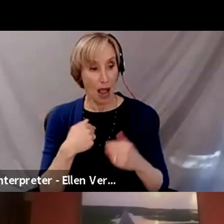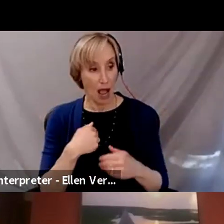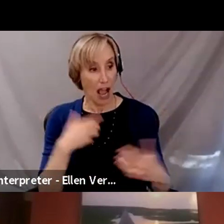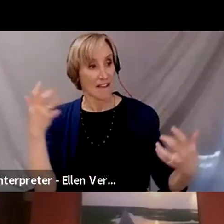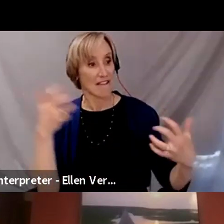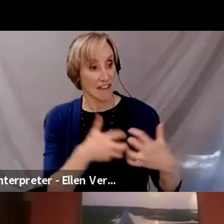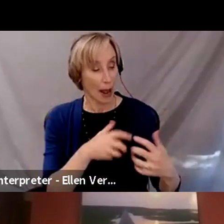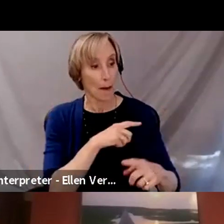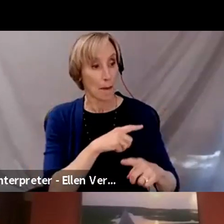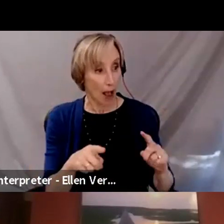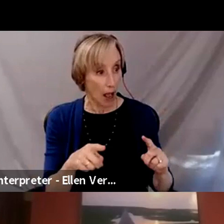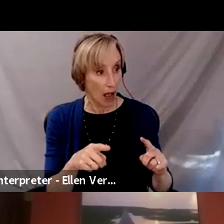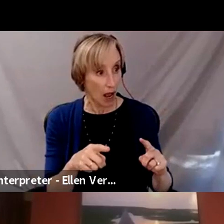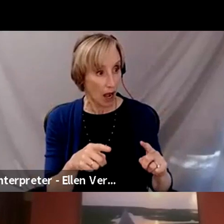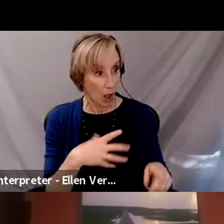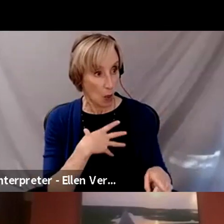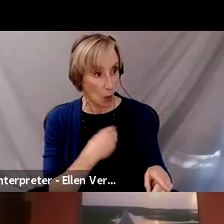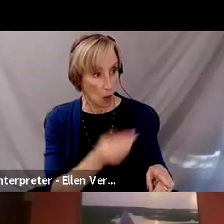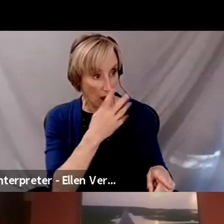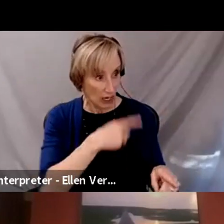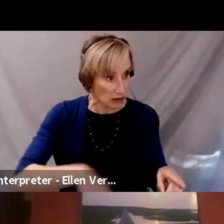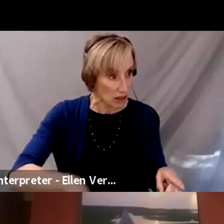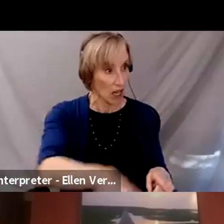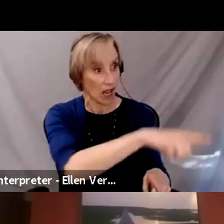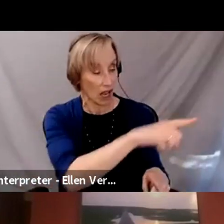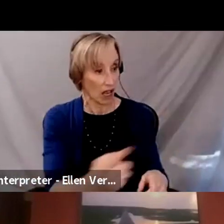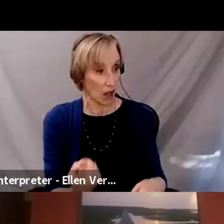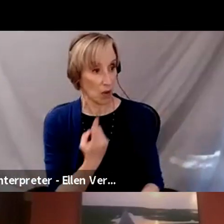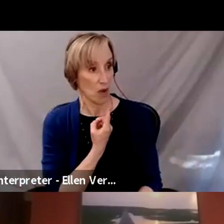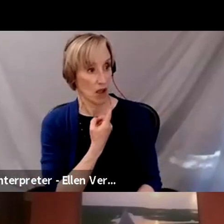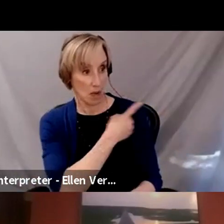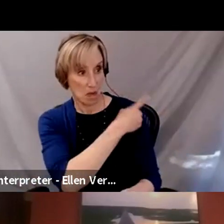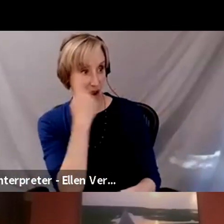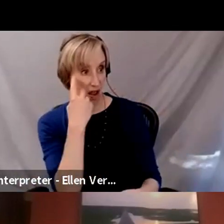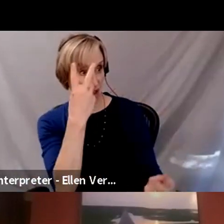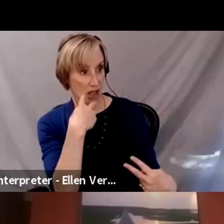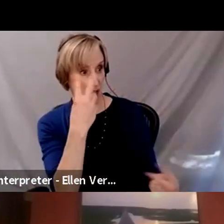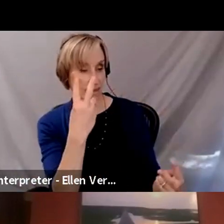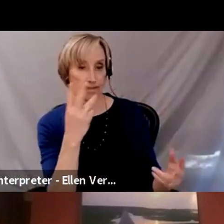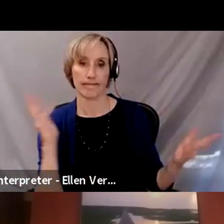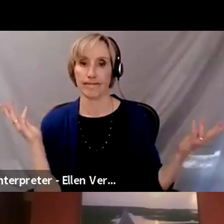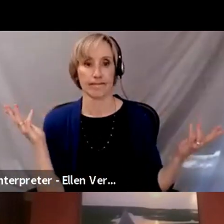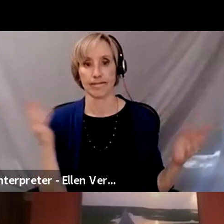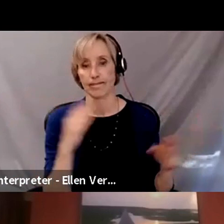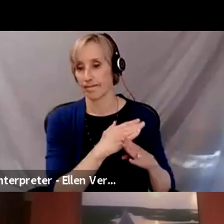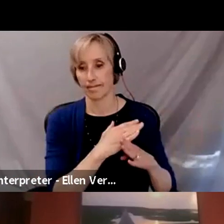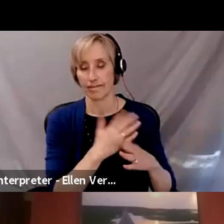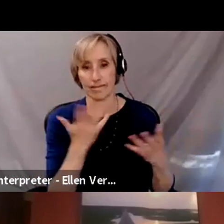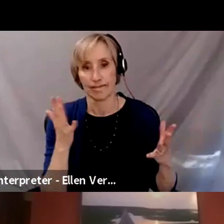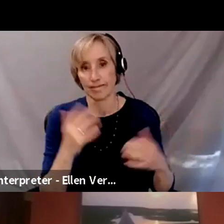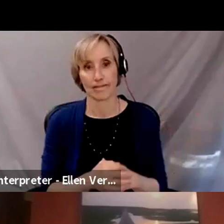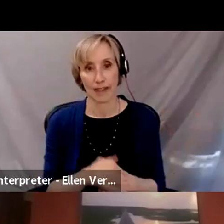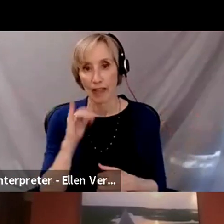that access. So I think intersectionality is one that very much keeps me and other people from pursuing different supports.